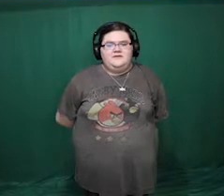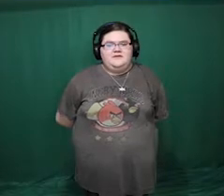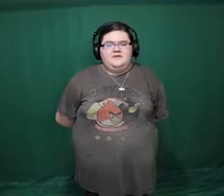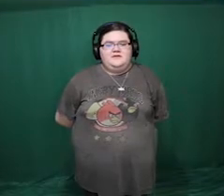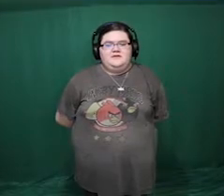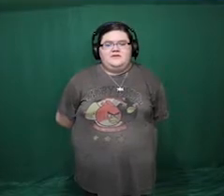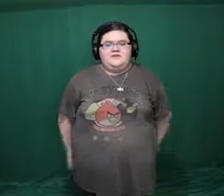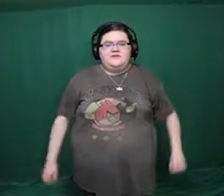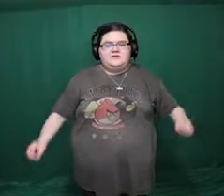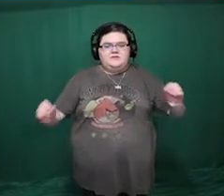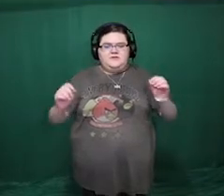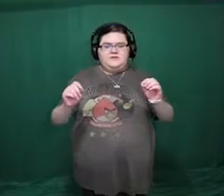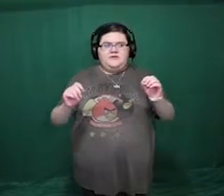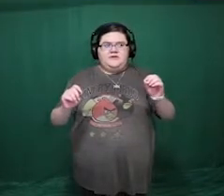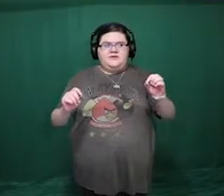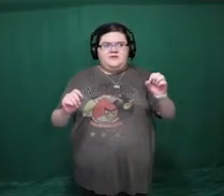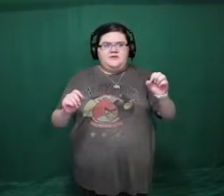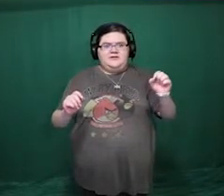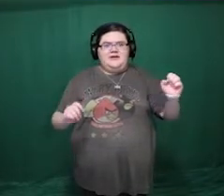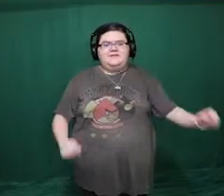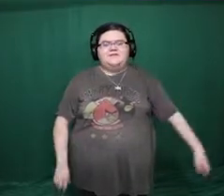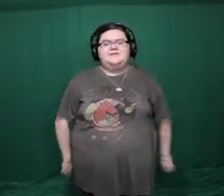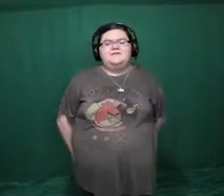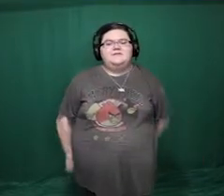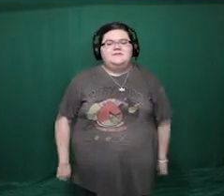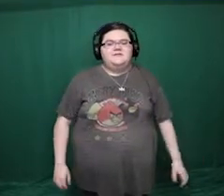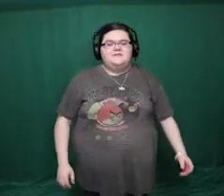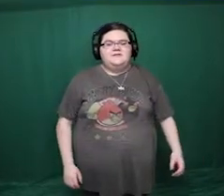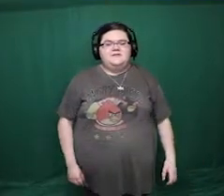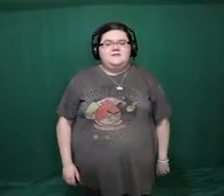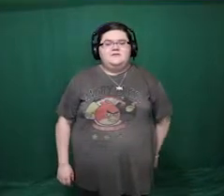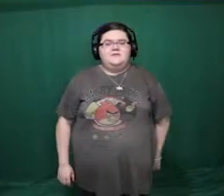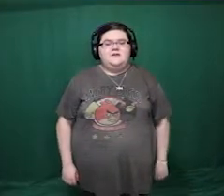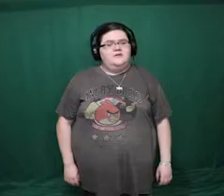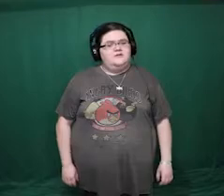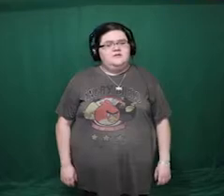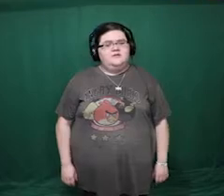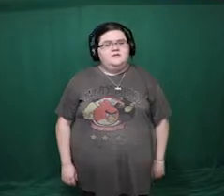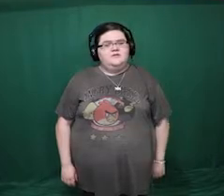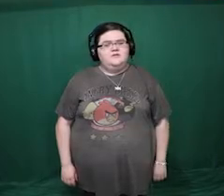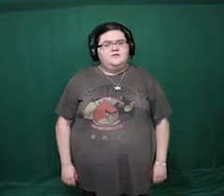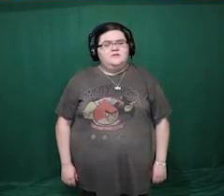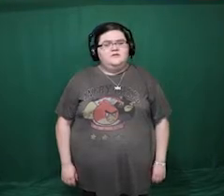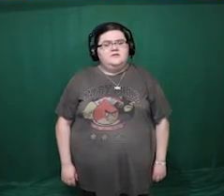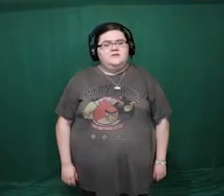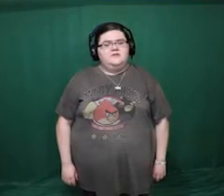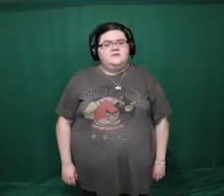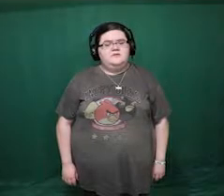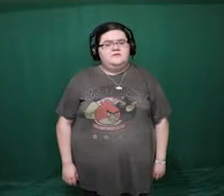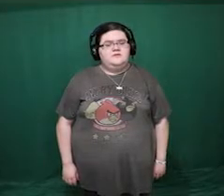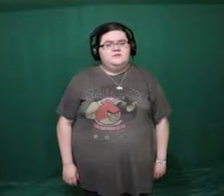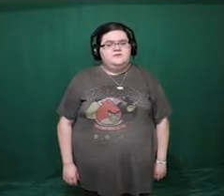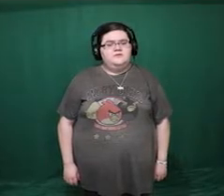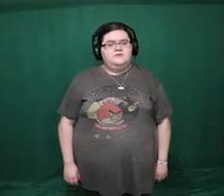The final door. I think it's Yeah. Oh, no? What, is that just always a given? No, you can see it on